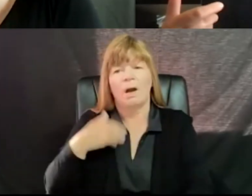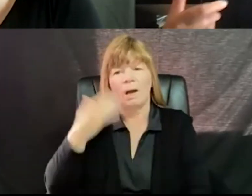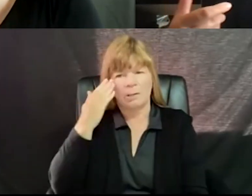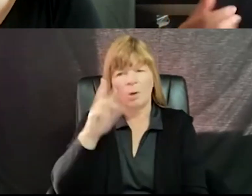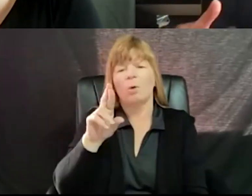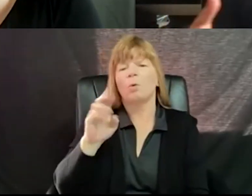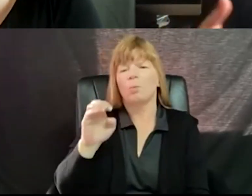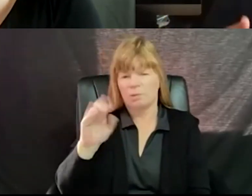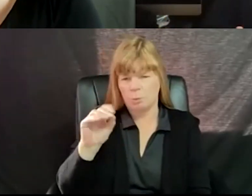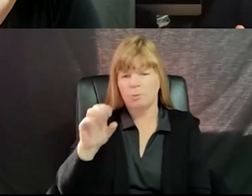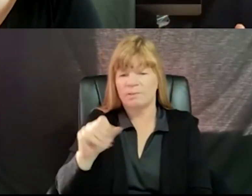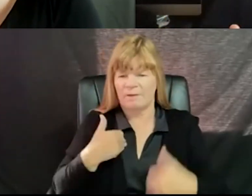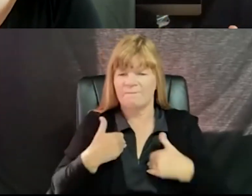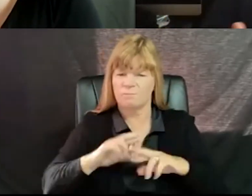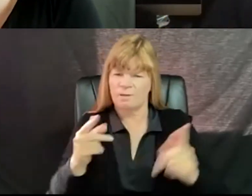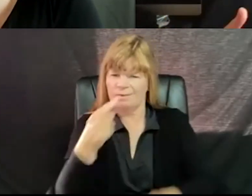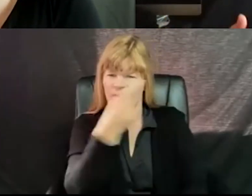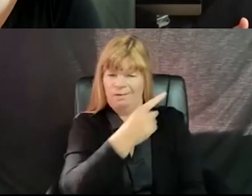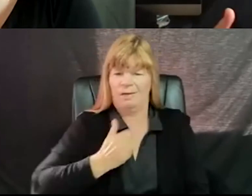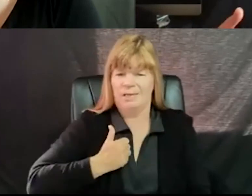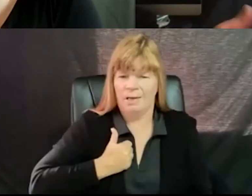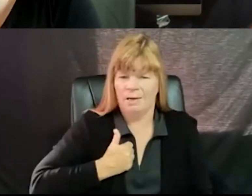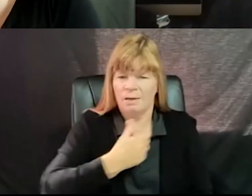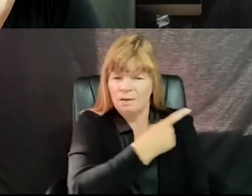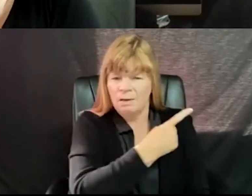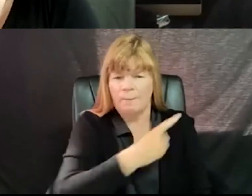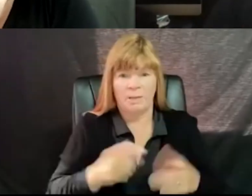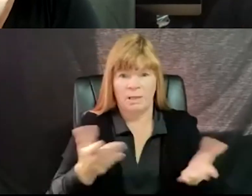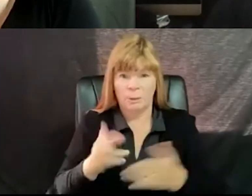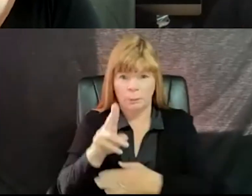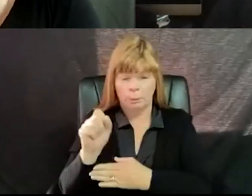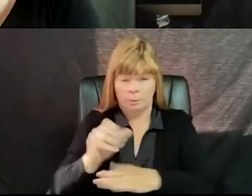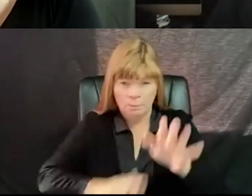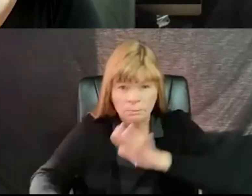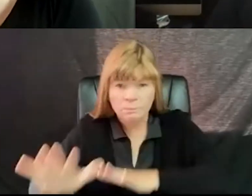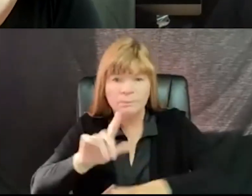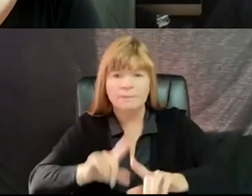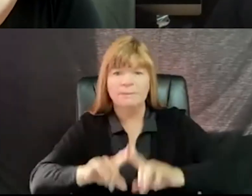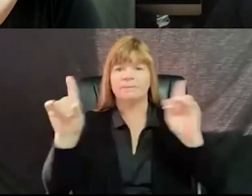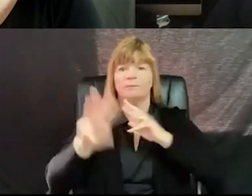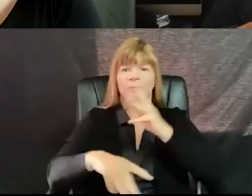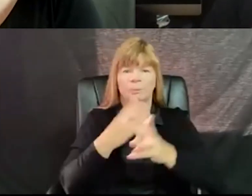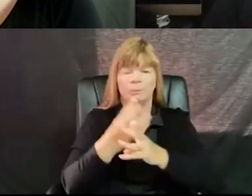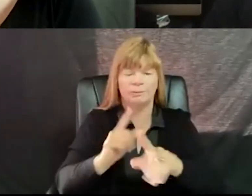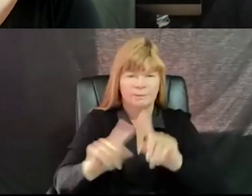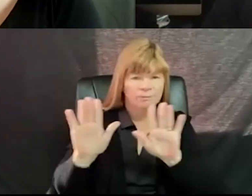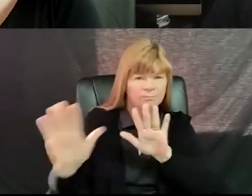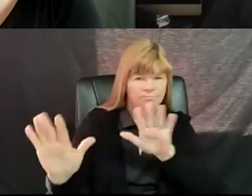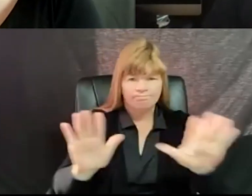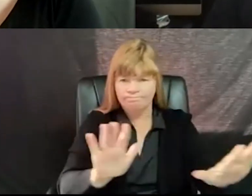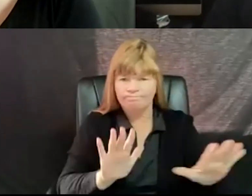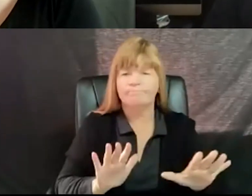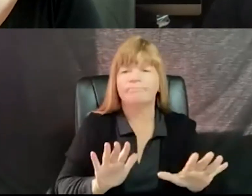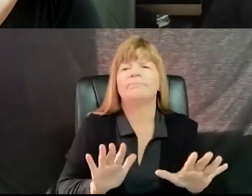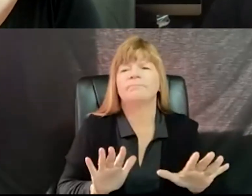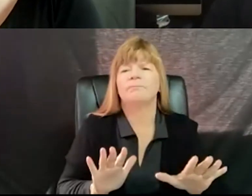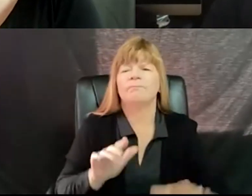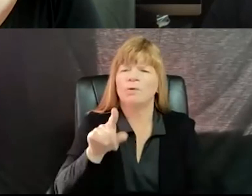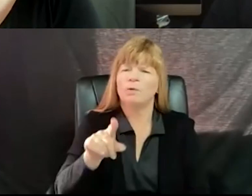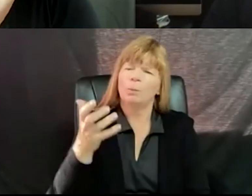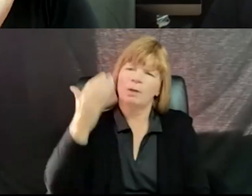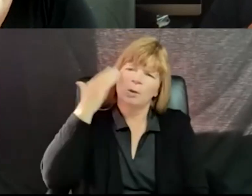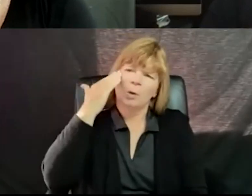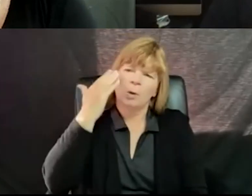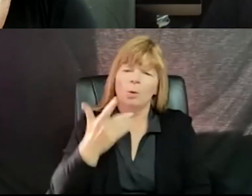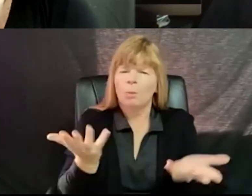in Canada, but here in the States, it seemed like a whole different world. So you want to know your